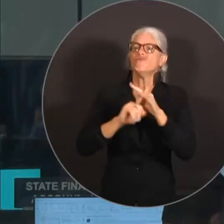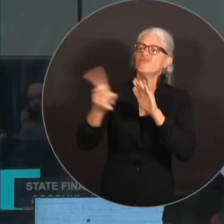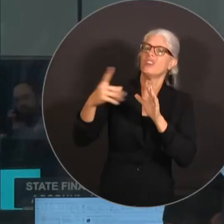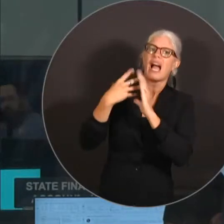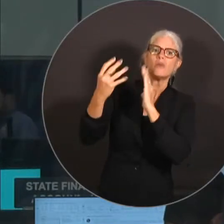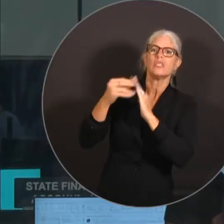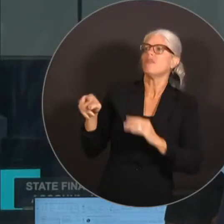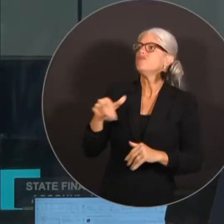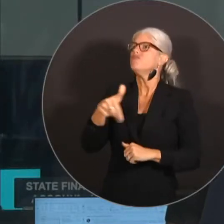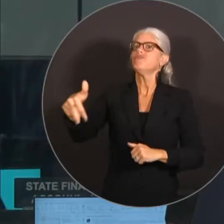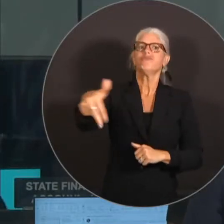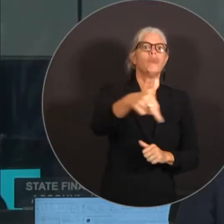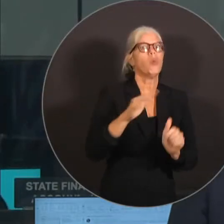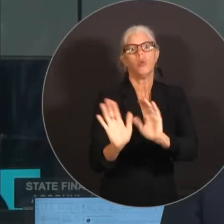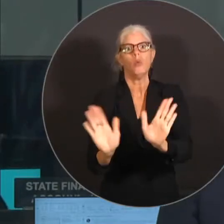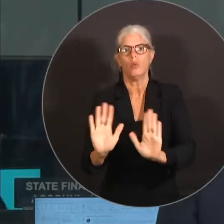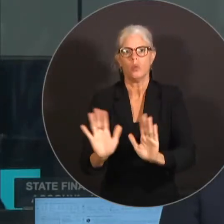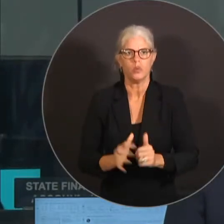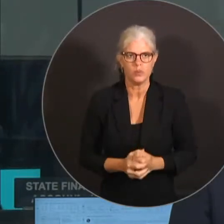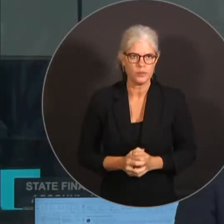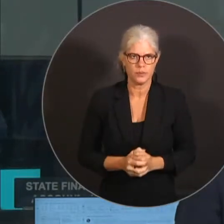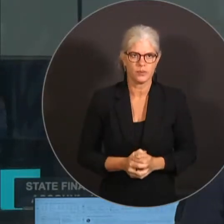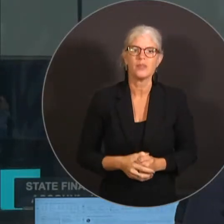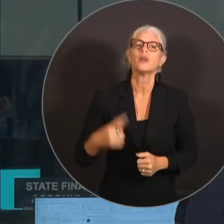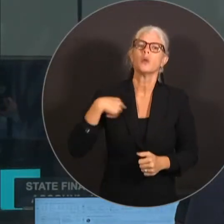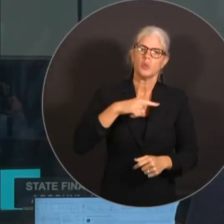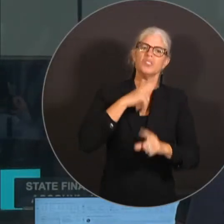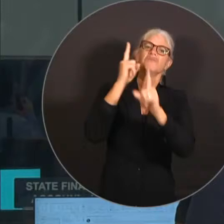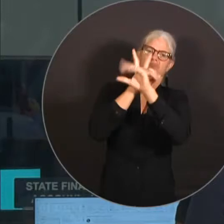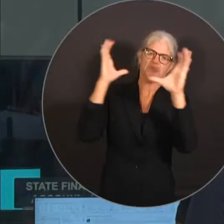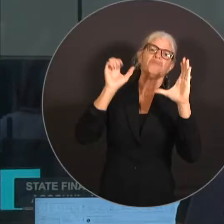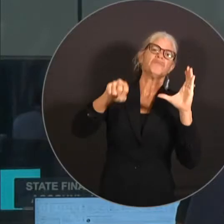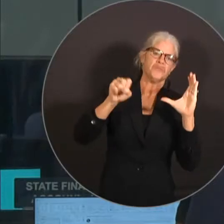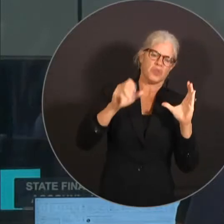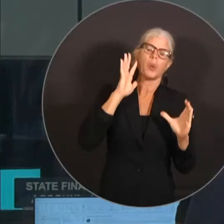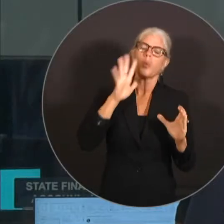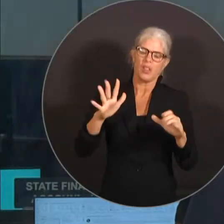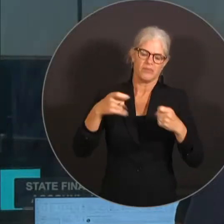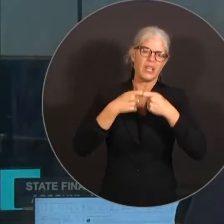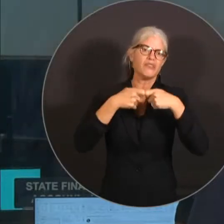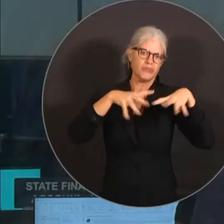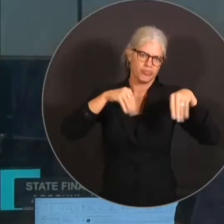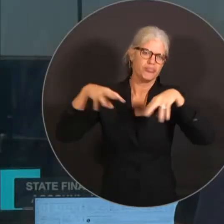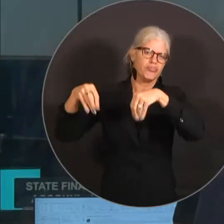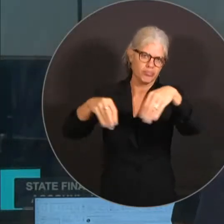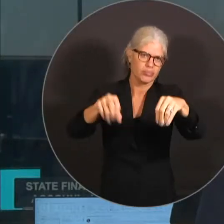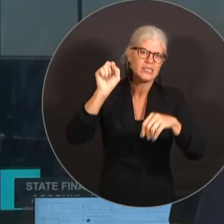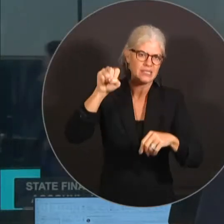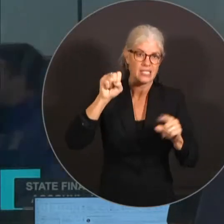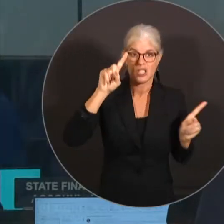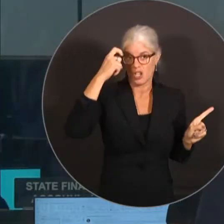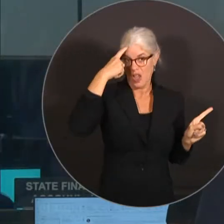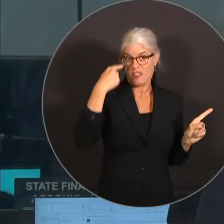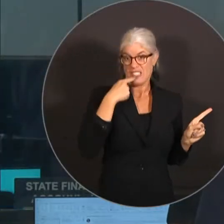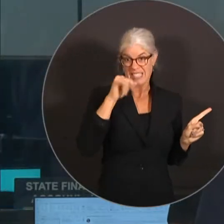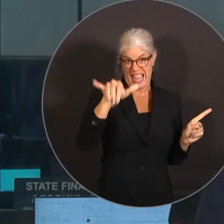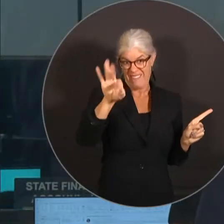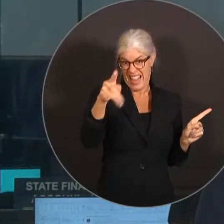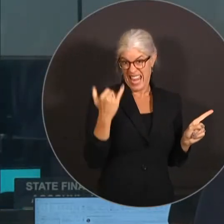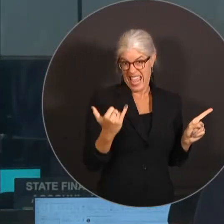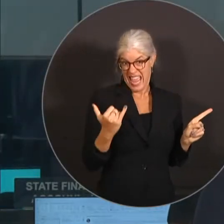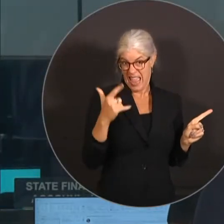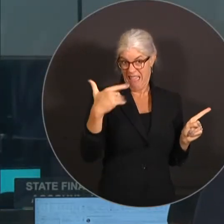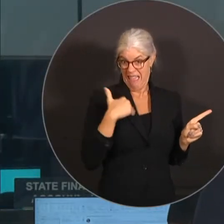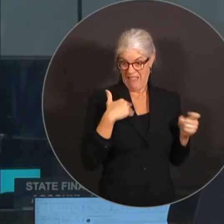We are anticipating power outages, as the governor's already mentioned, with this storm. Take time now, if you still have power, to keep those